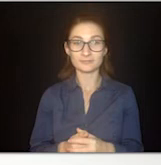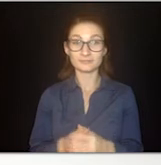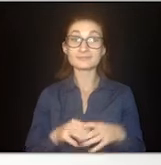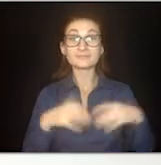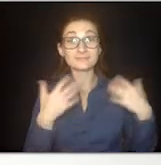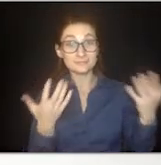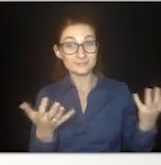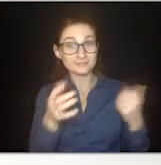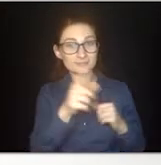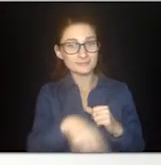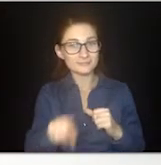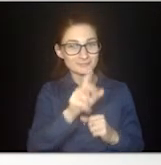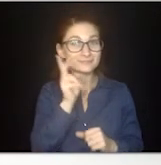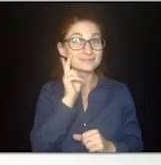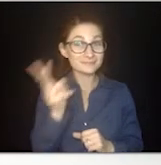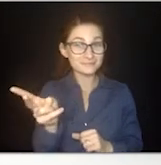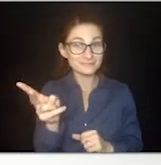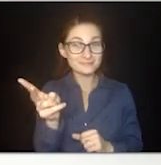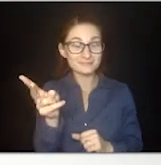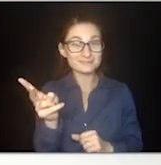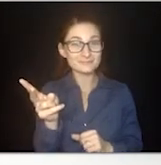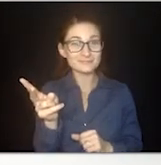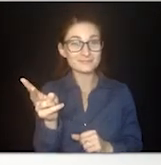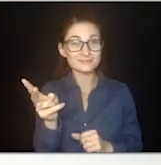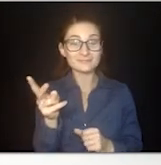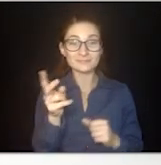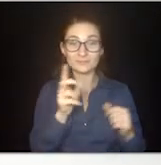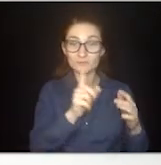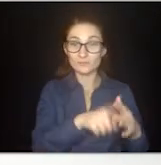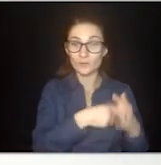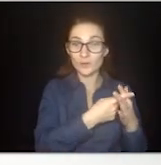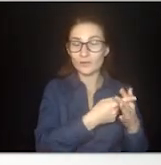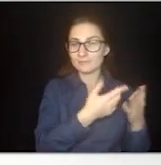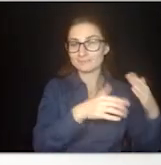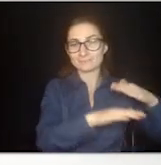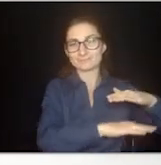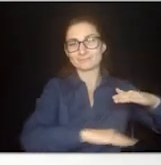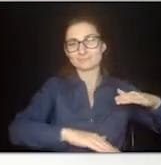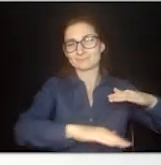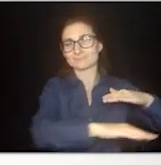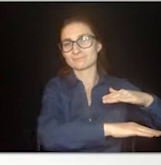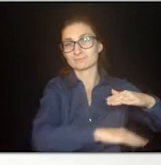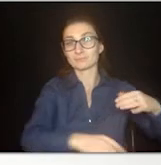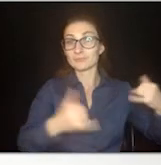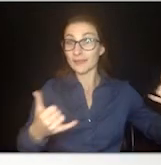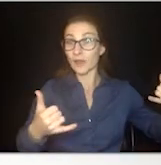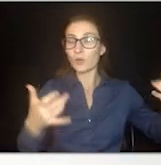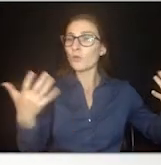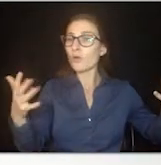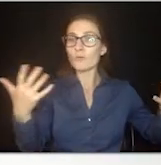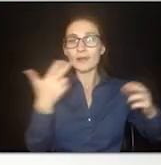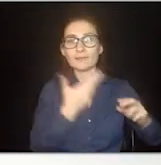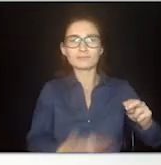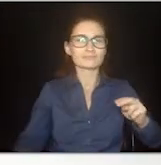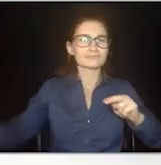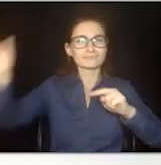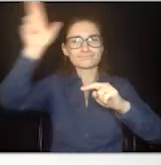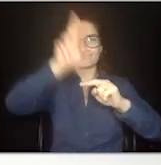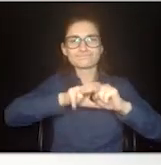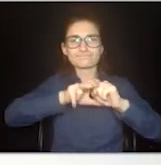Okay, so you can see how they started with something very basic and already